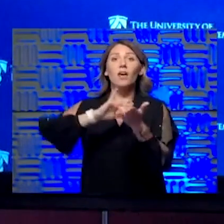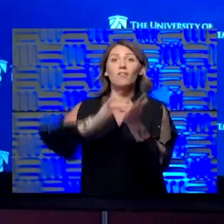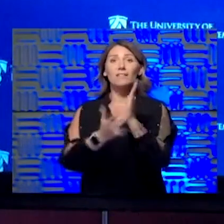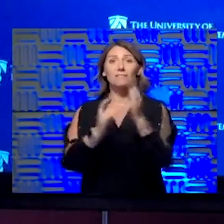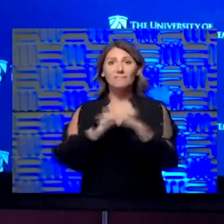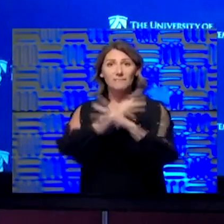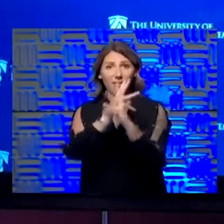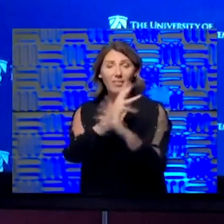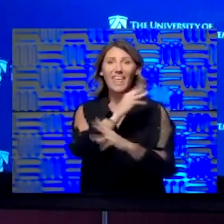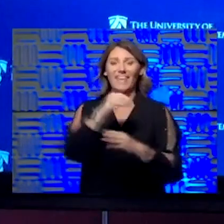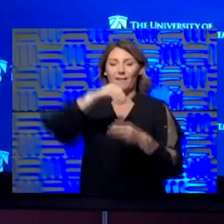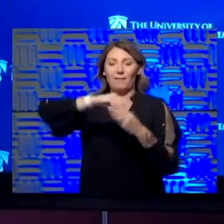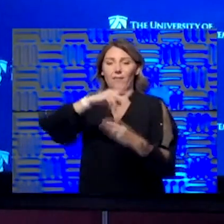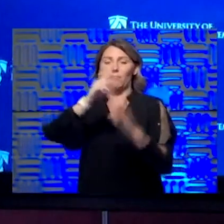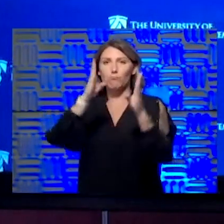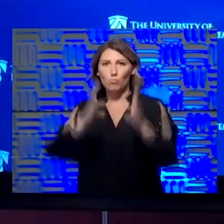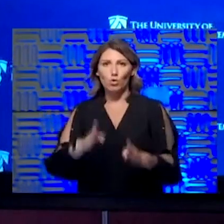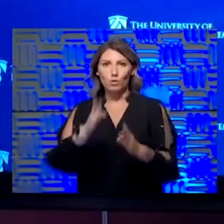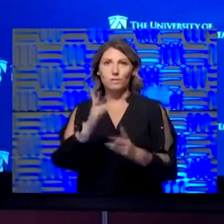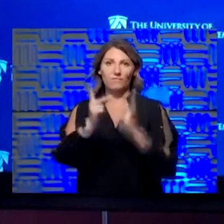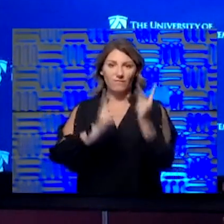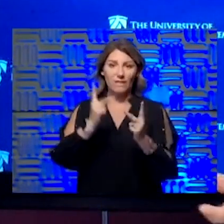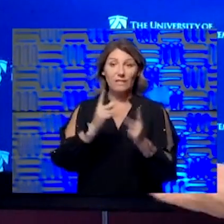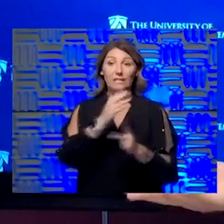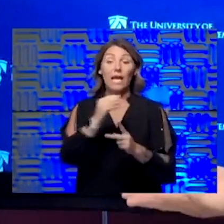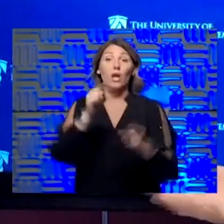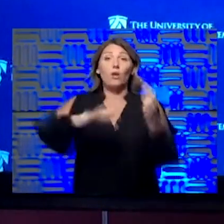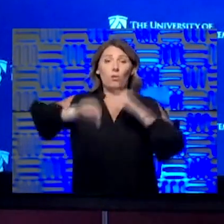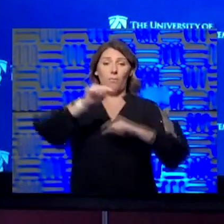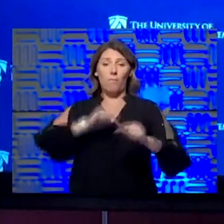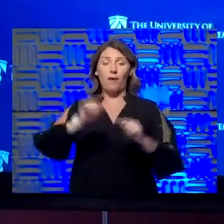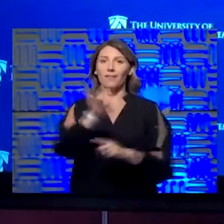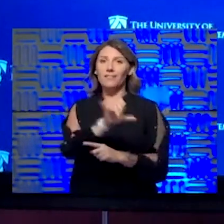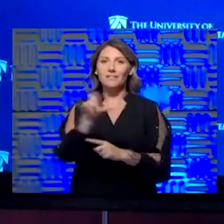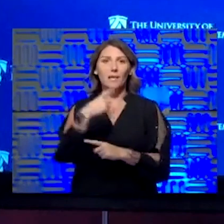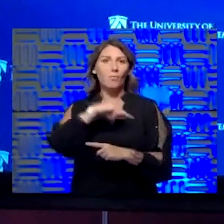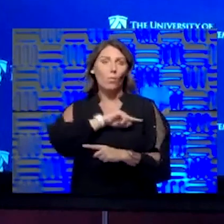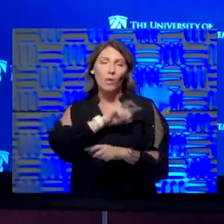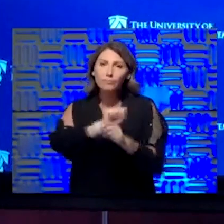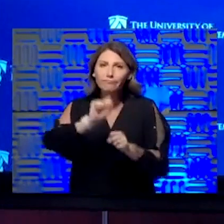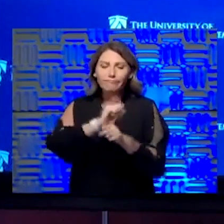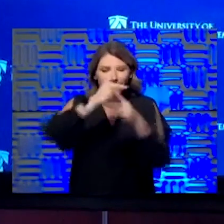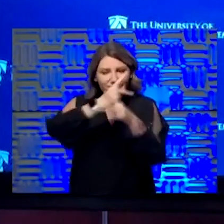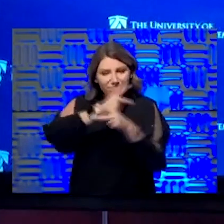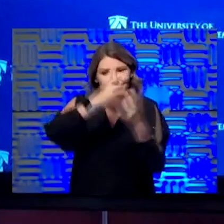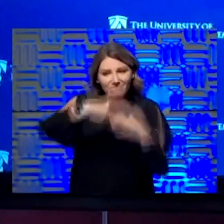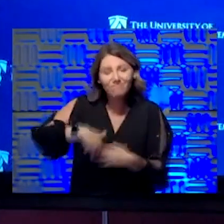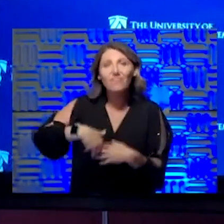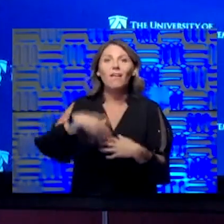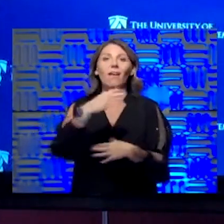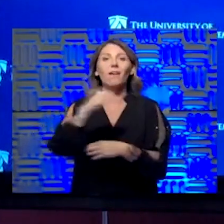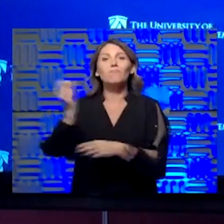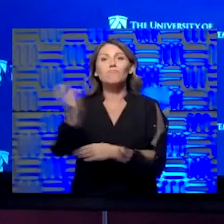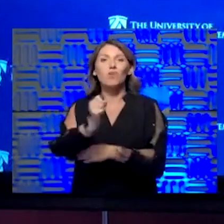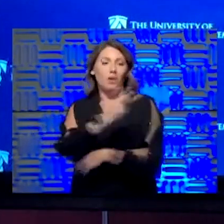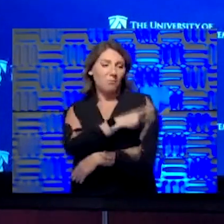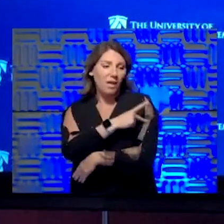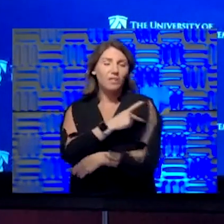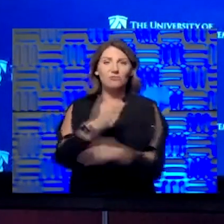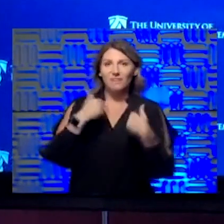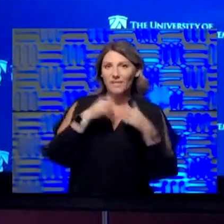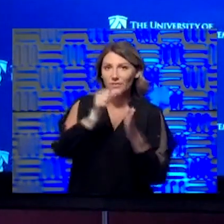weekend, I was on a phone call with a friend of mine whose parent is a patient here, and who was